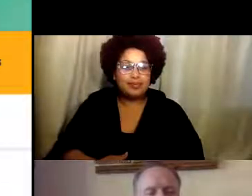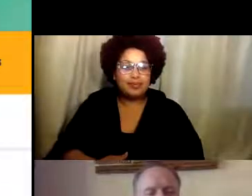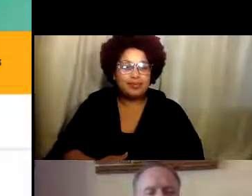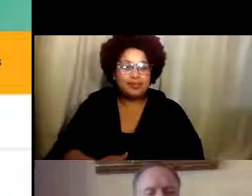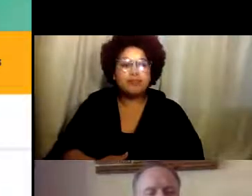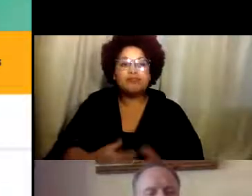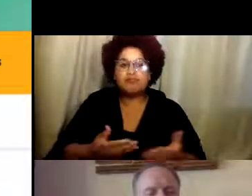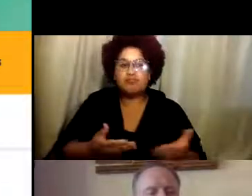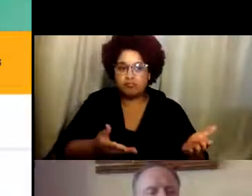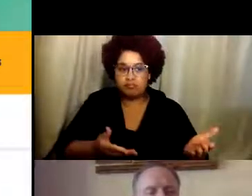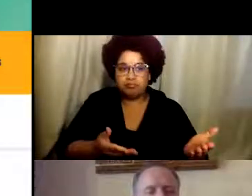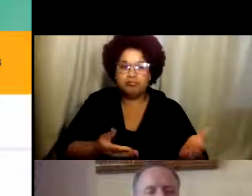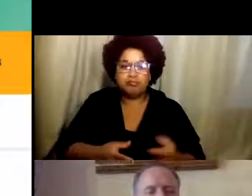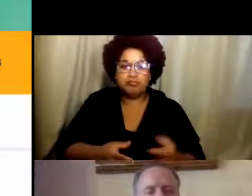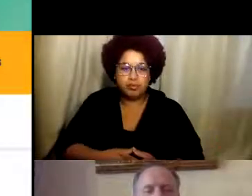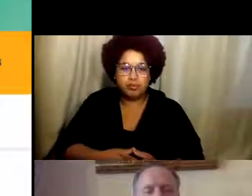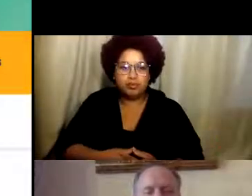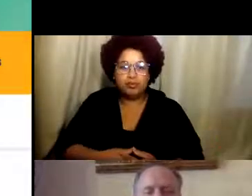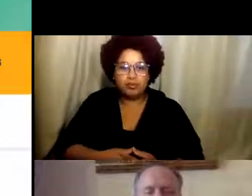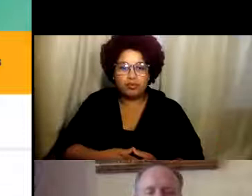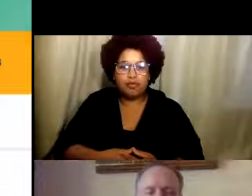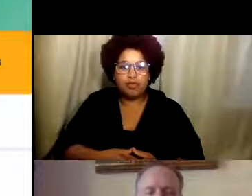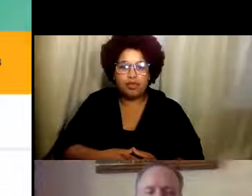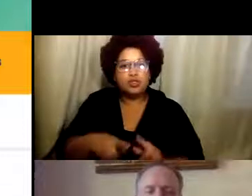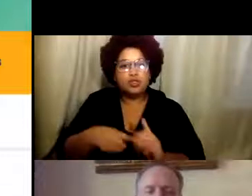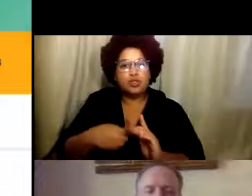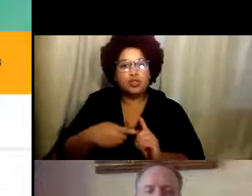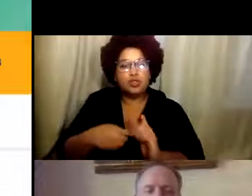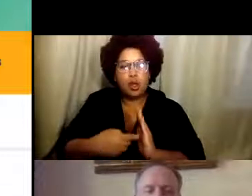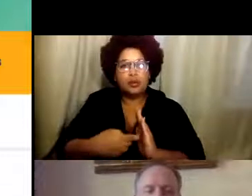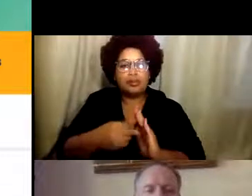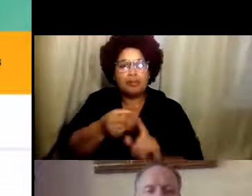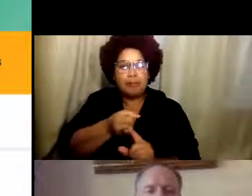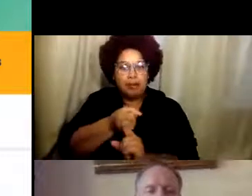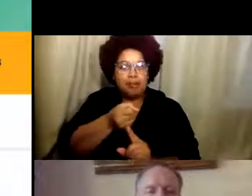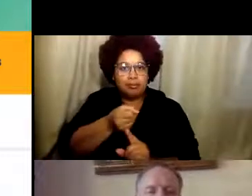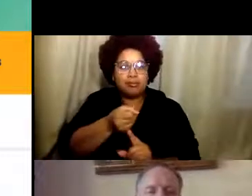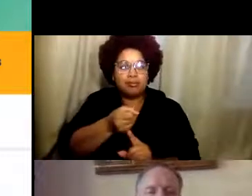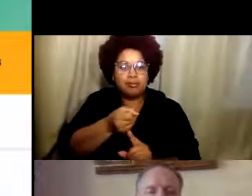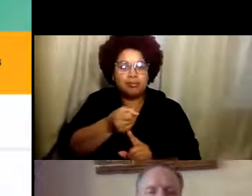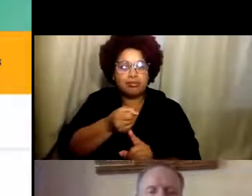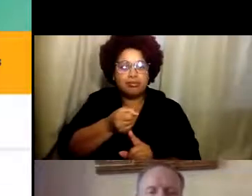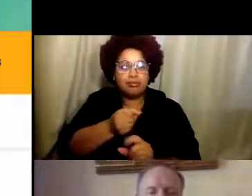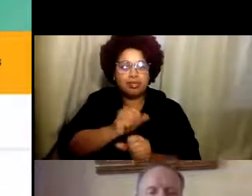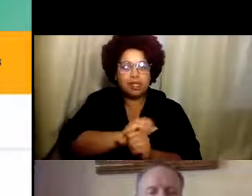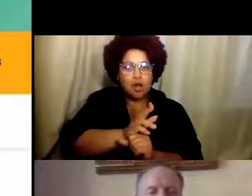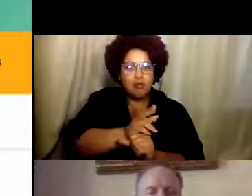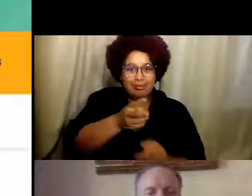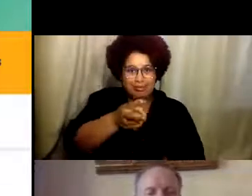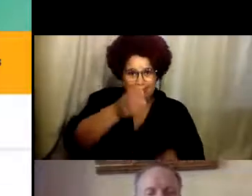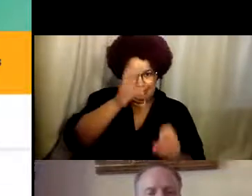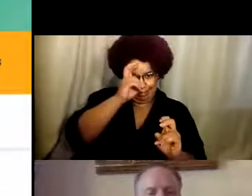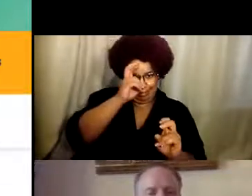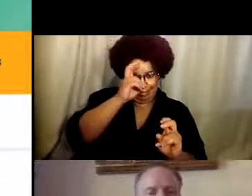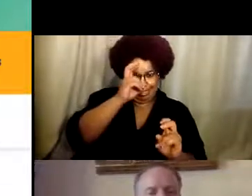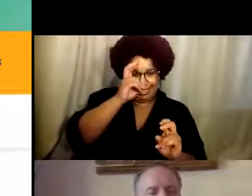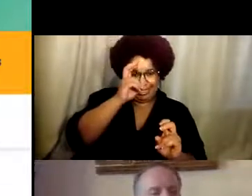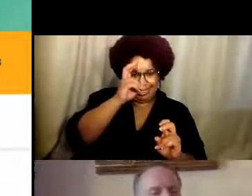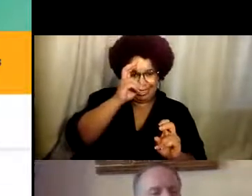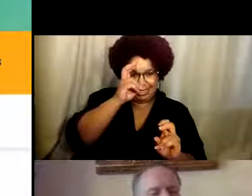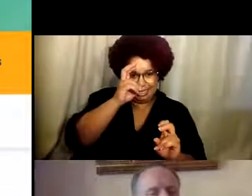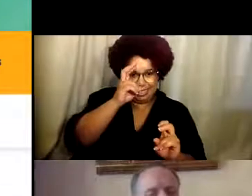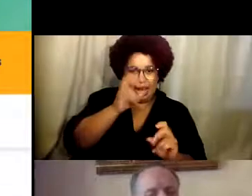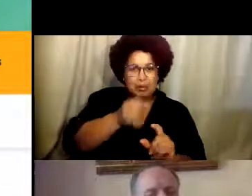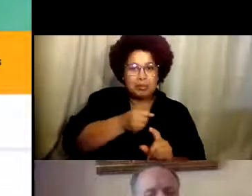This gives you a sense of the impact that COVID-19 infections have had on the people